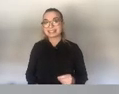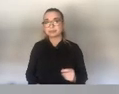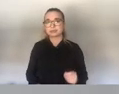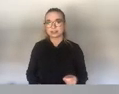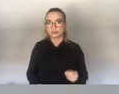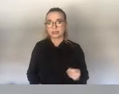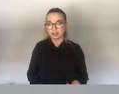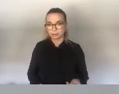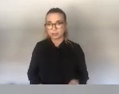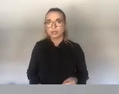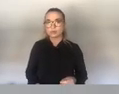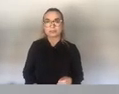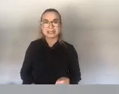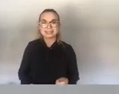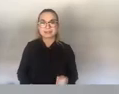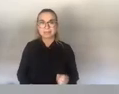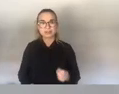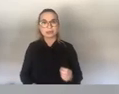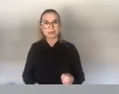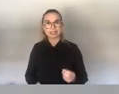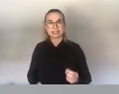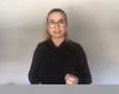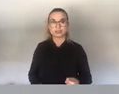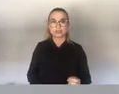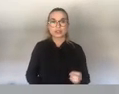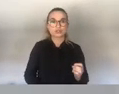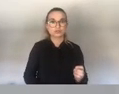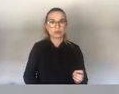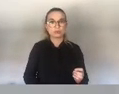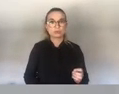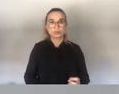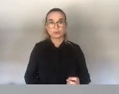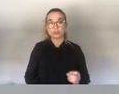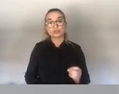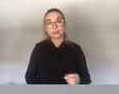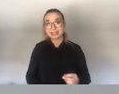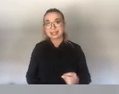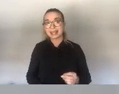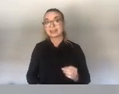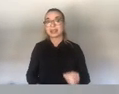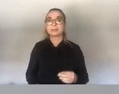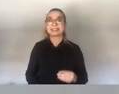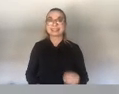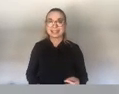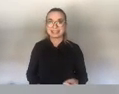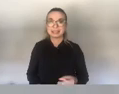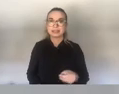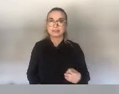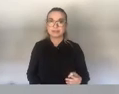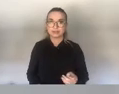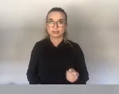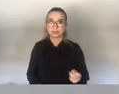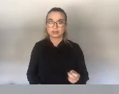to seek professional help, which means mental health clinicians struggle to attract and then